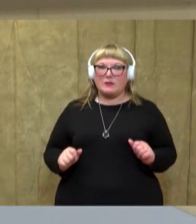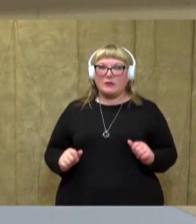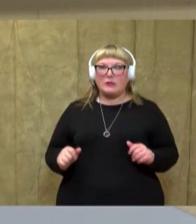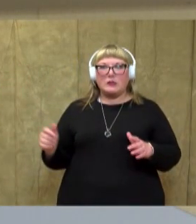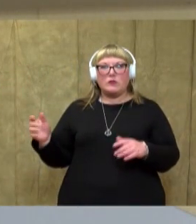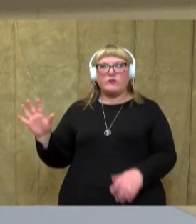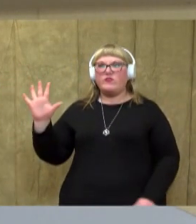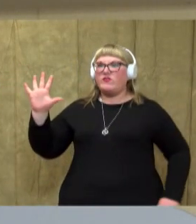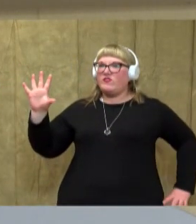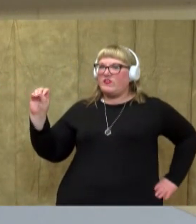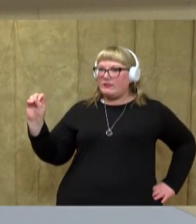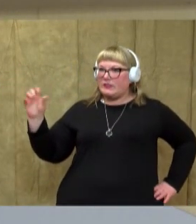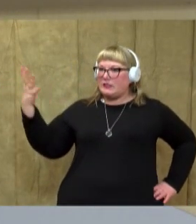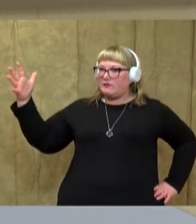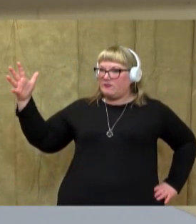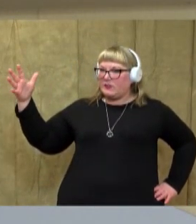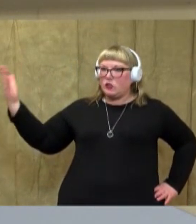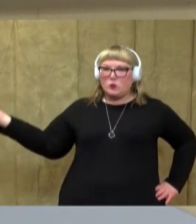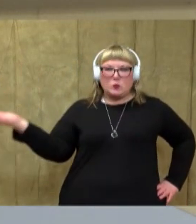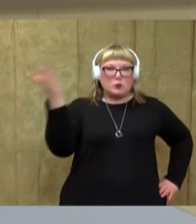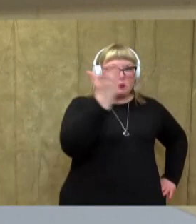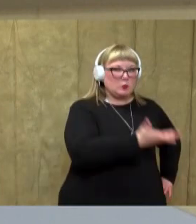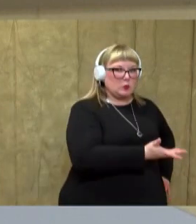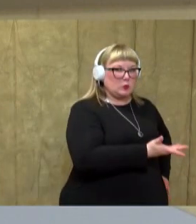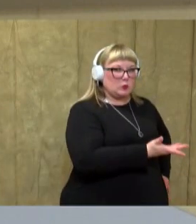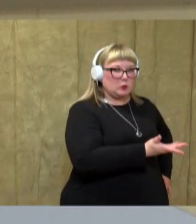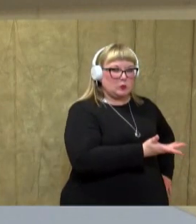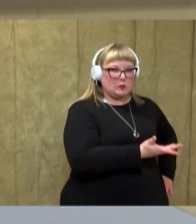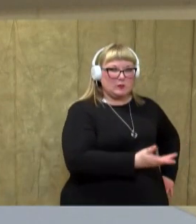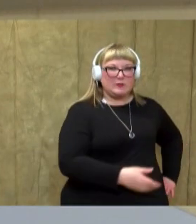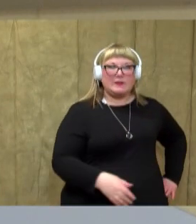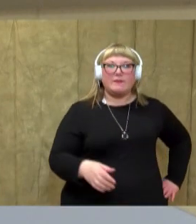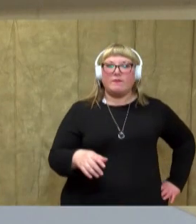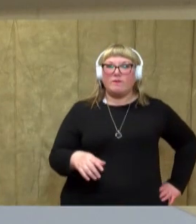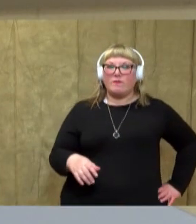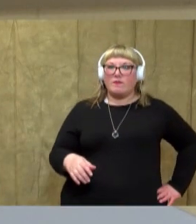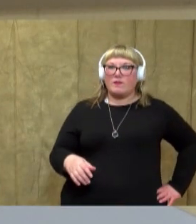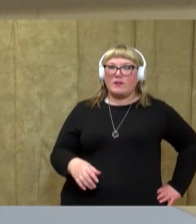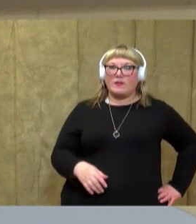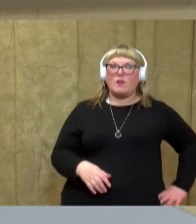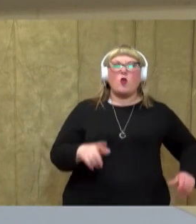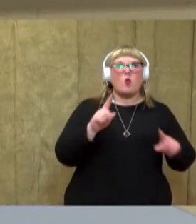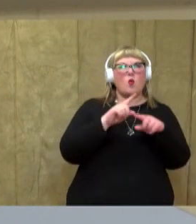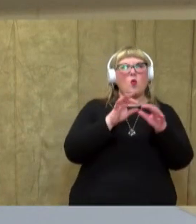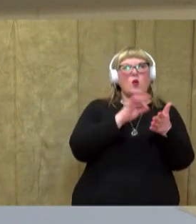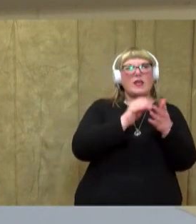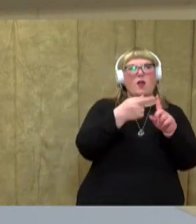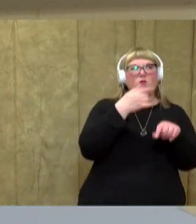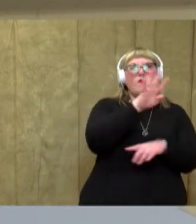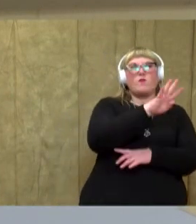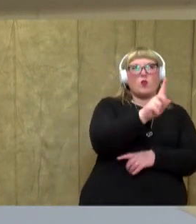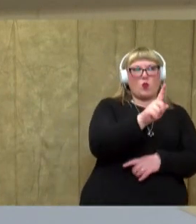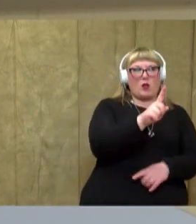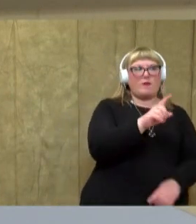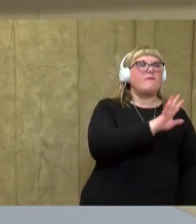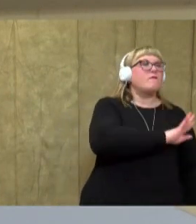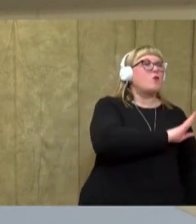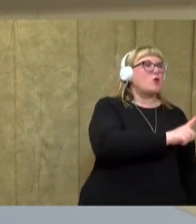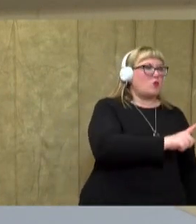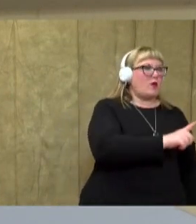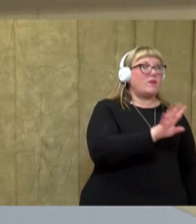What comes after 50? Let's see if we can count from 41 and find out what this number is.